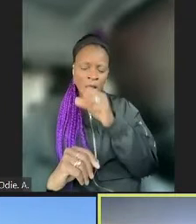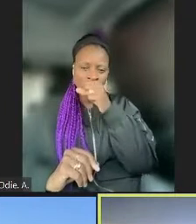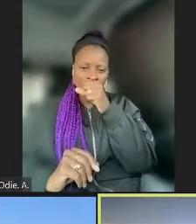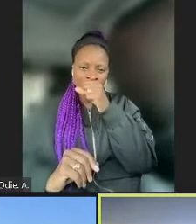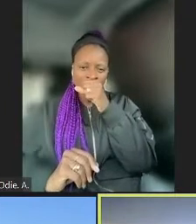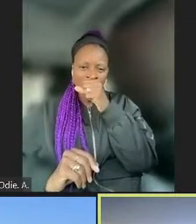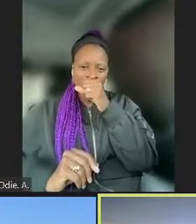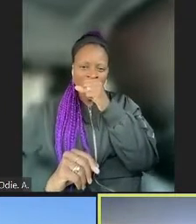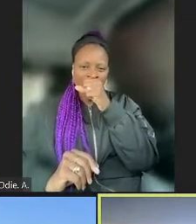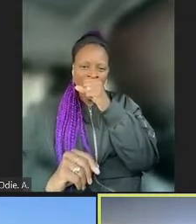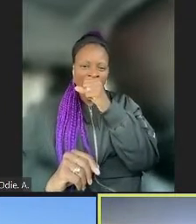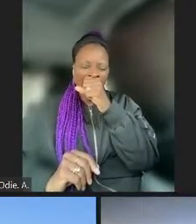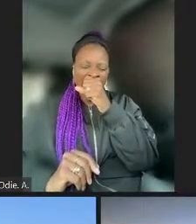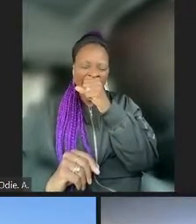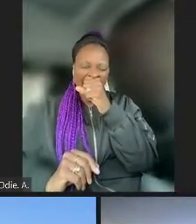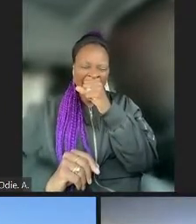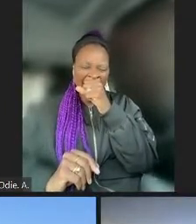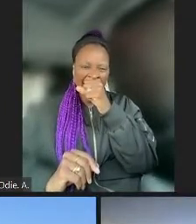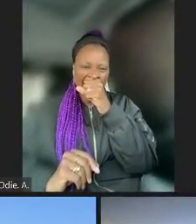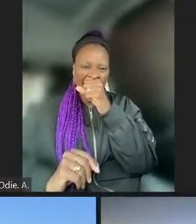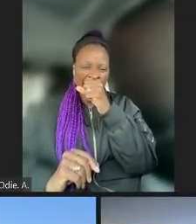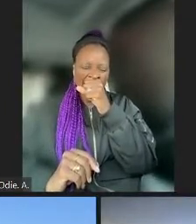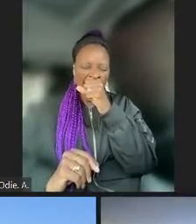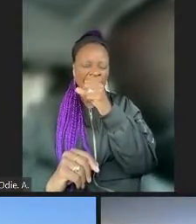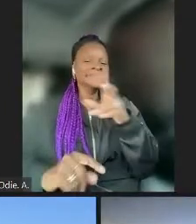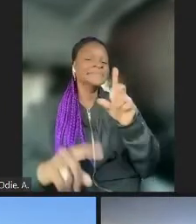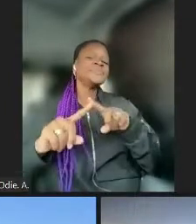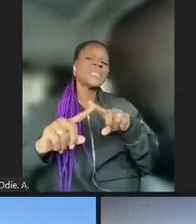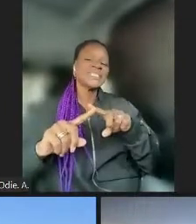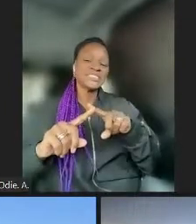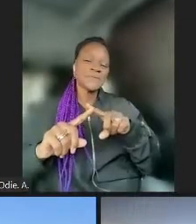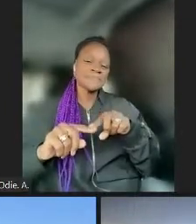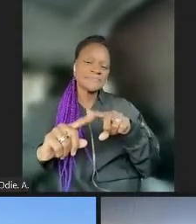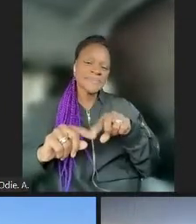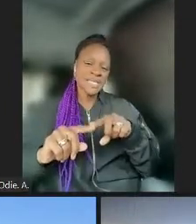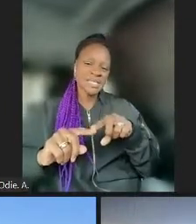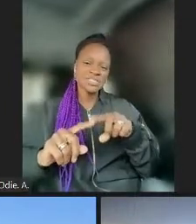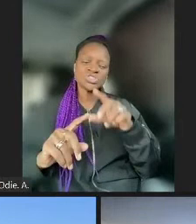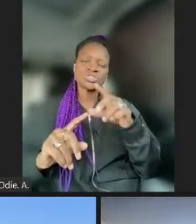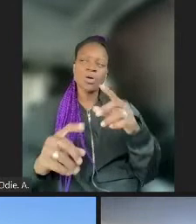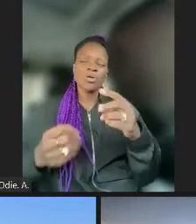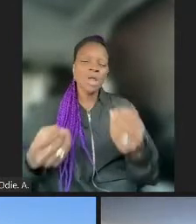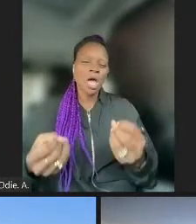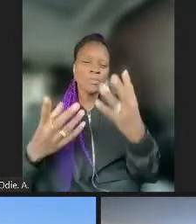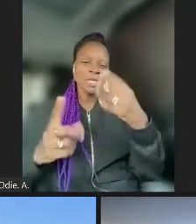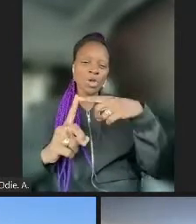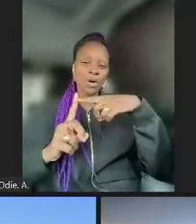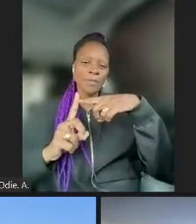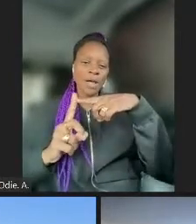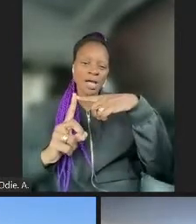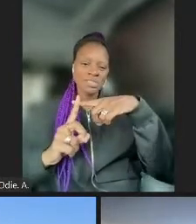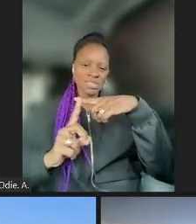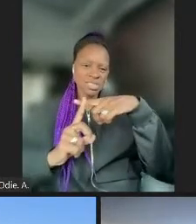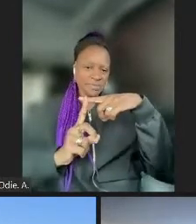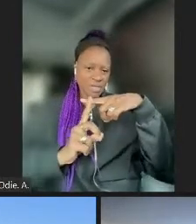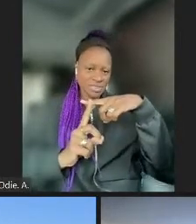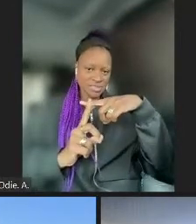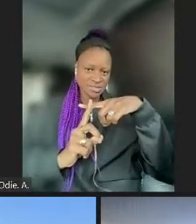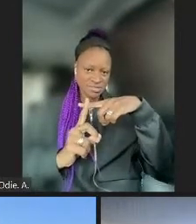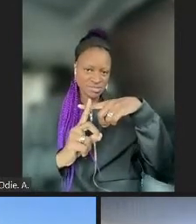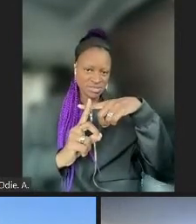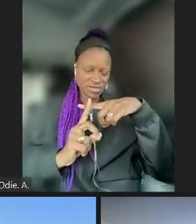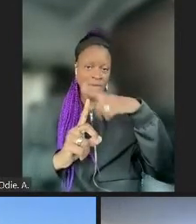Sure. It depends on the number, overall number of positive specimens that we are getting. The goal is to